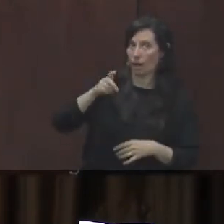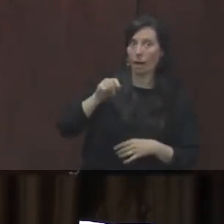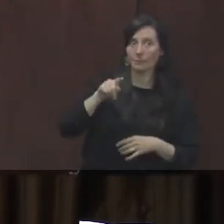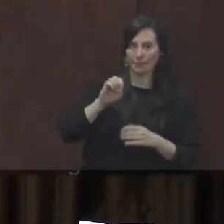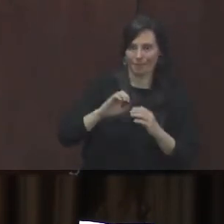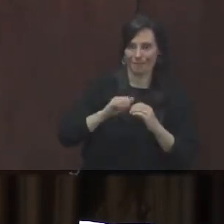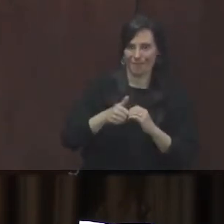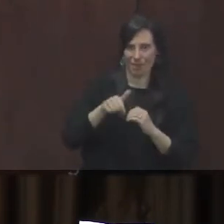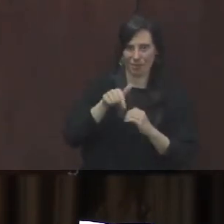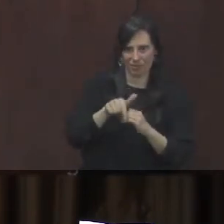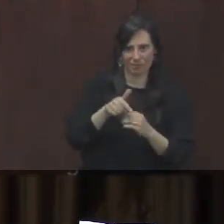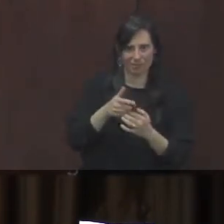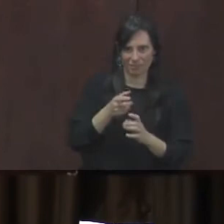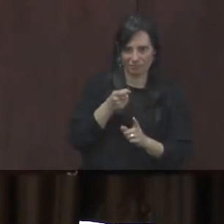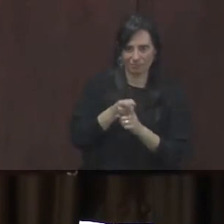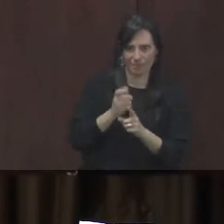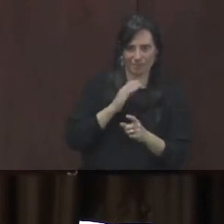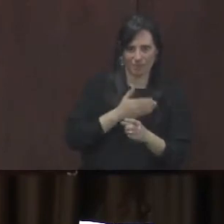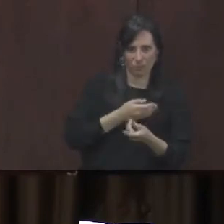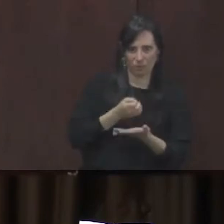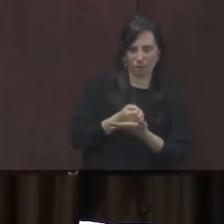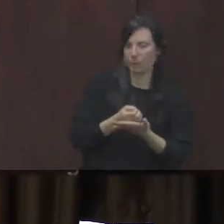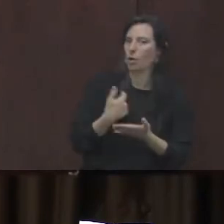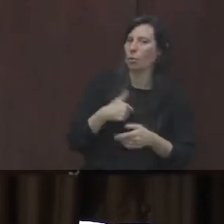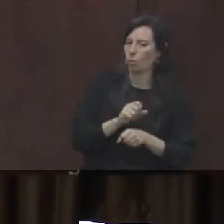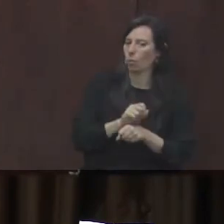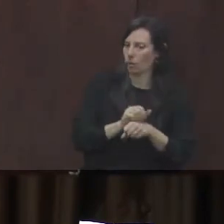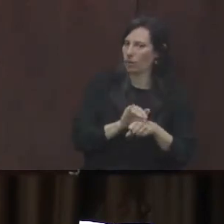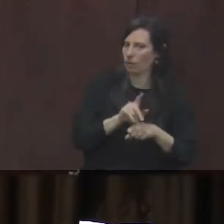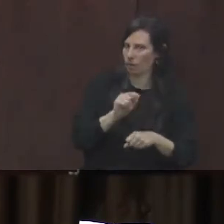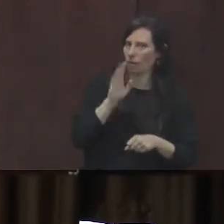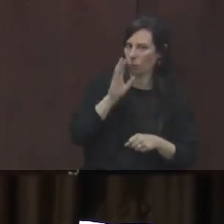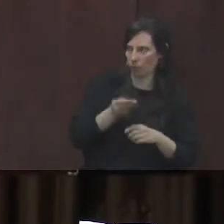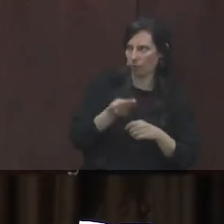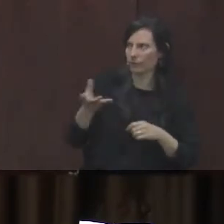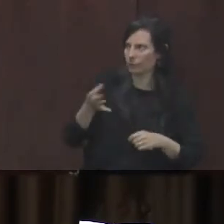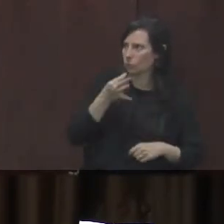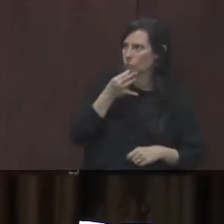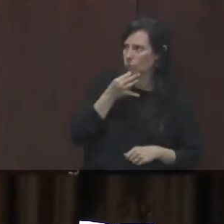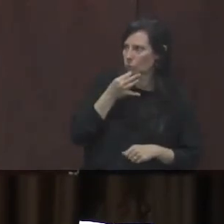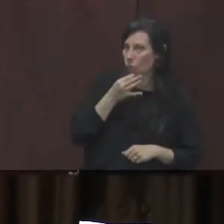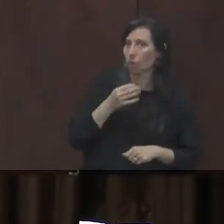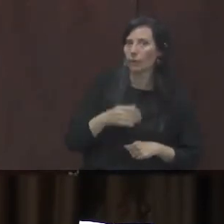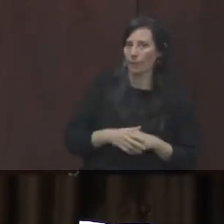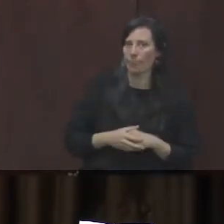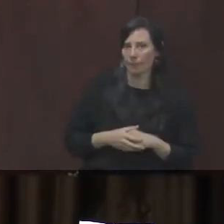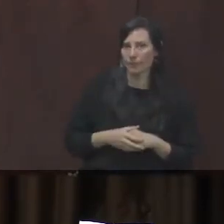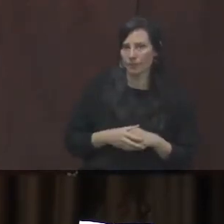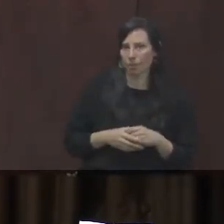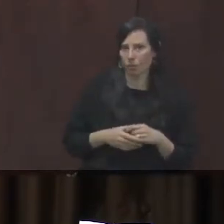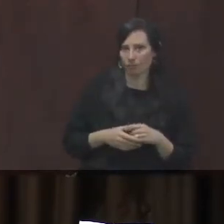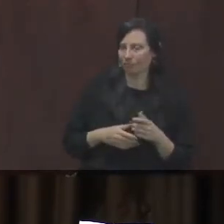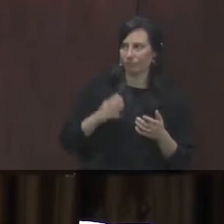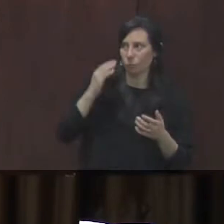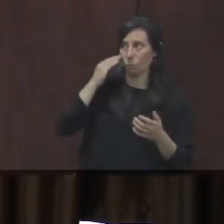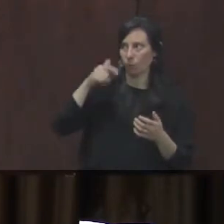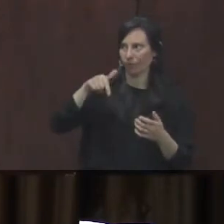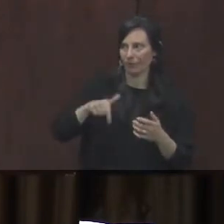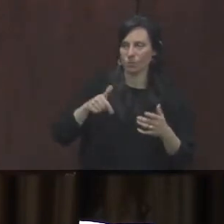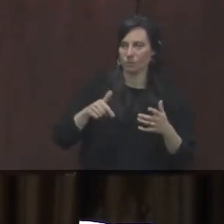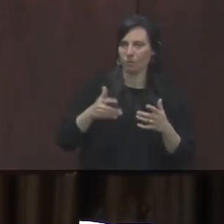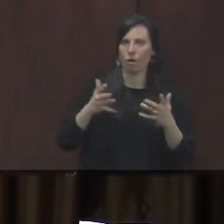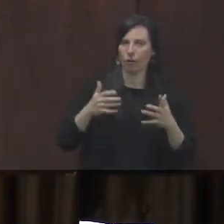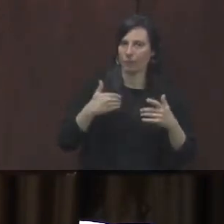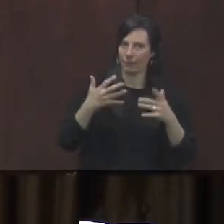impact, and we're working on that, and hopefully we'll have that for you soon. So we knew this one would be really big, so probably too much in one setting. Thank